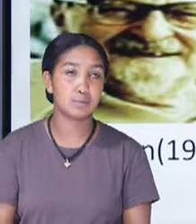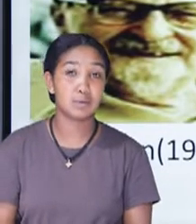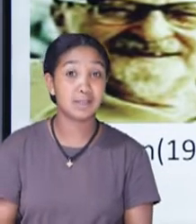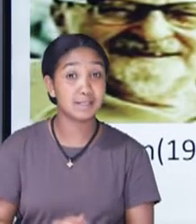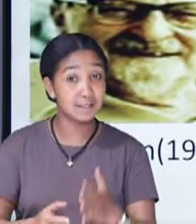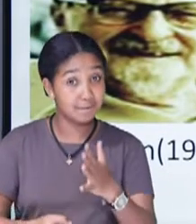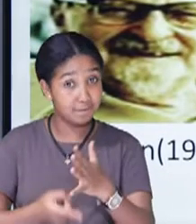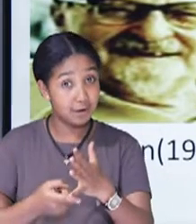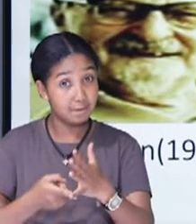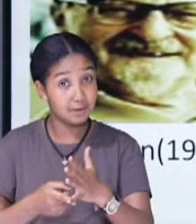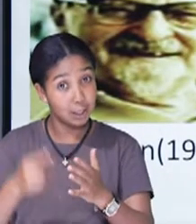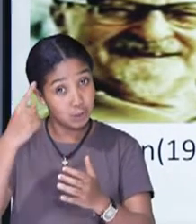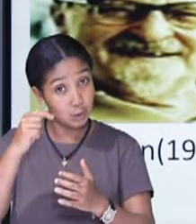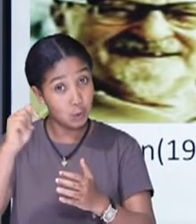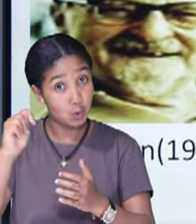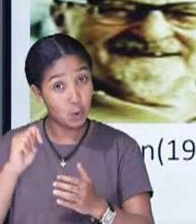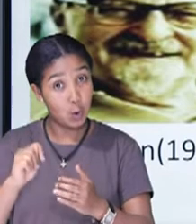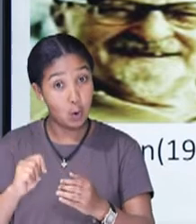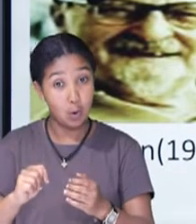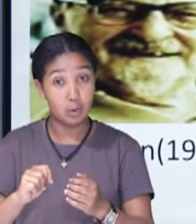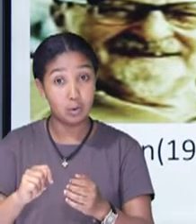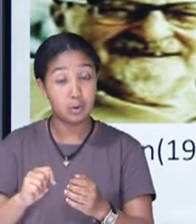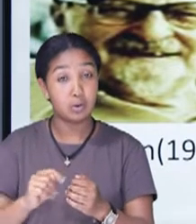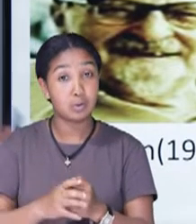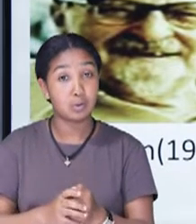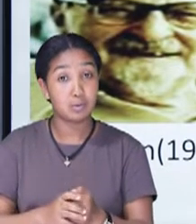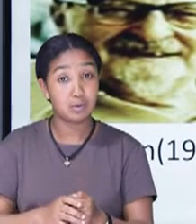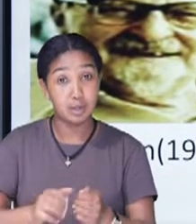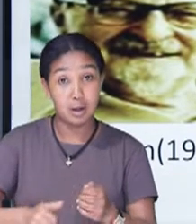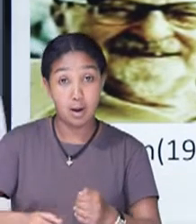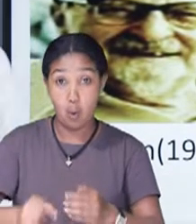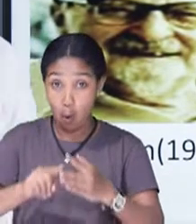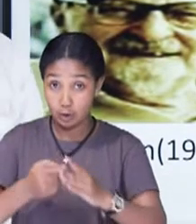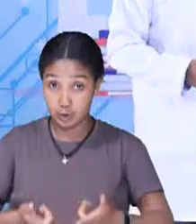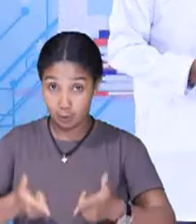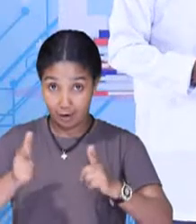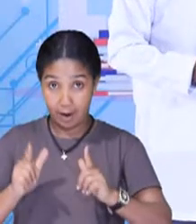The fifth theory on the evolution, on the origin of life,